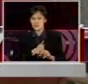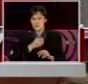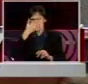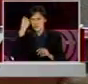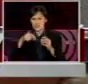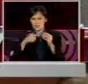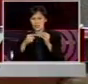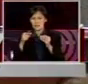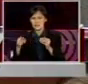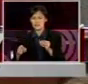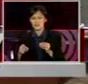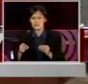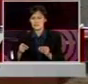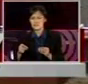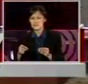this.